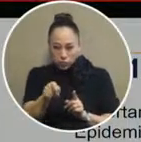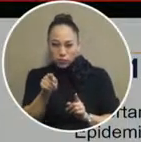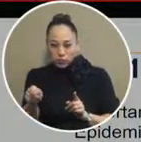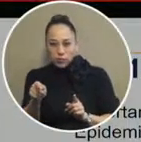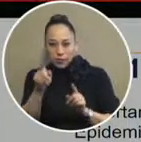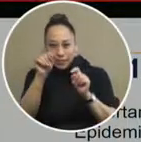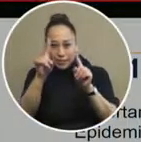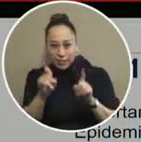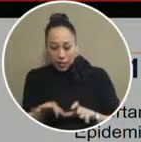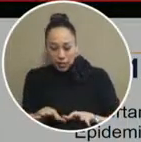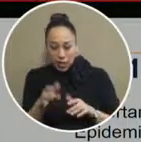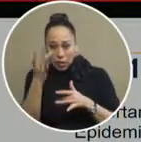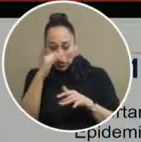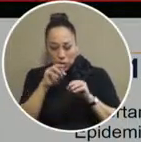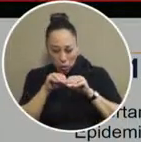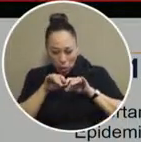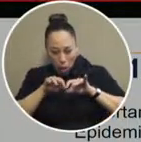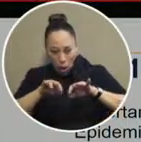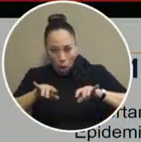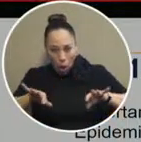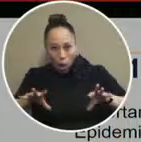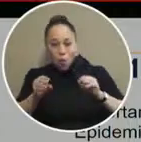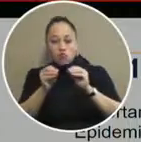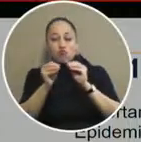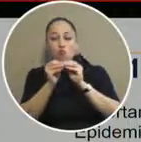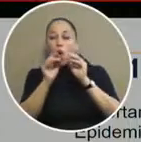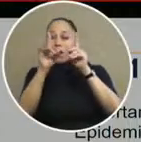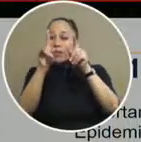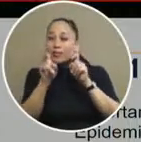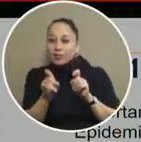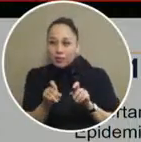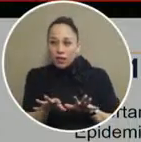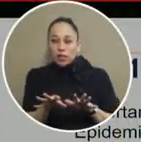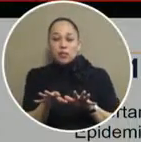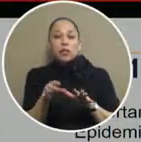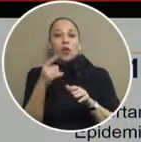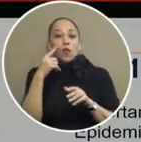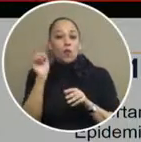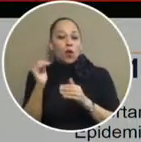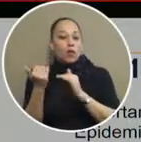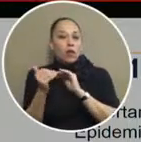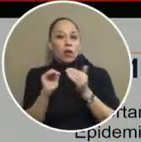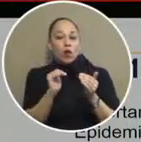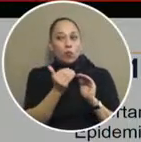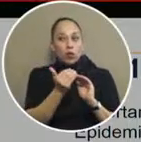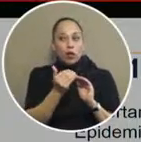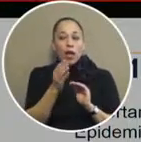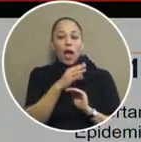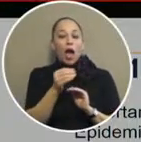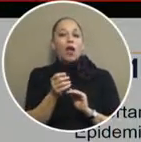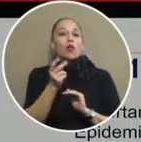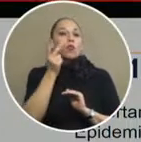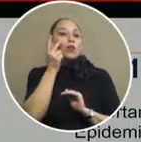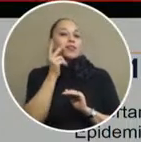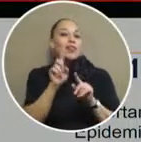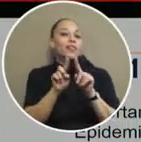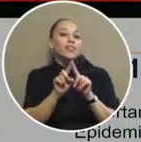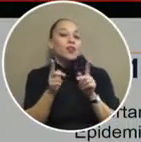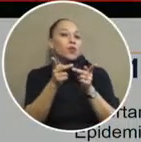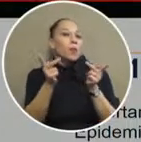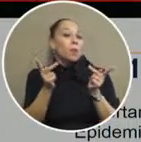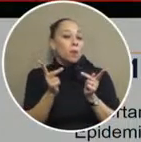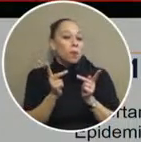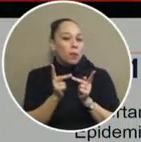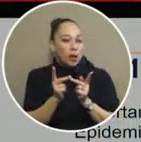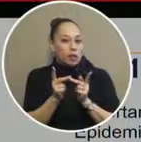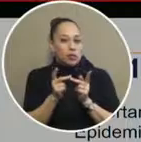progresses throughout the community, we do a more widespread testing of the community, and we look at different places so we can